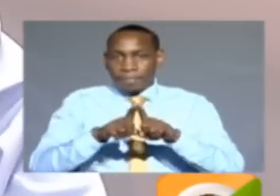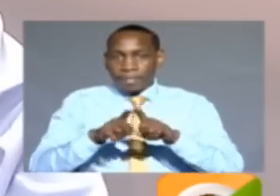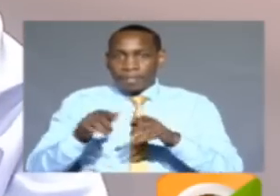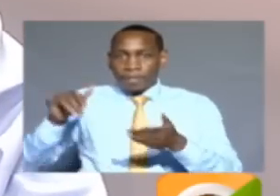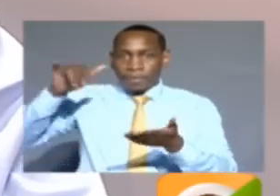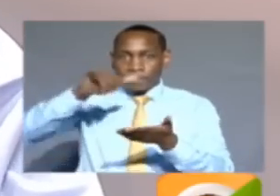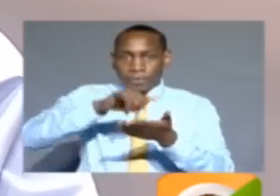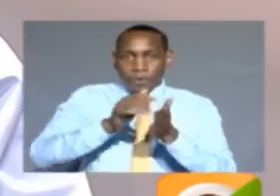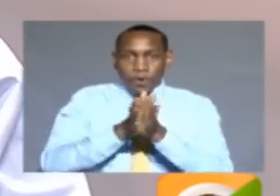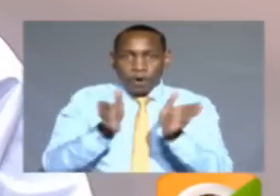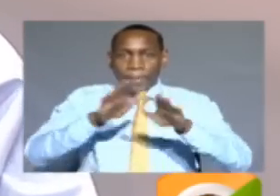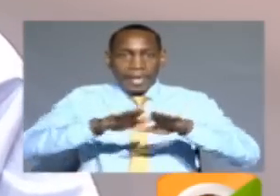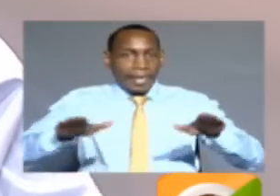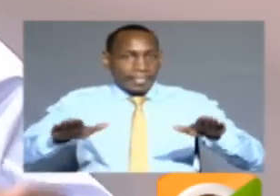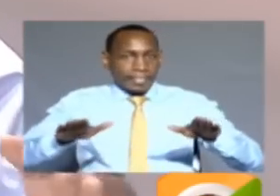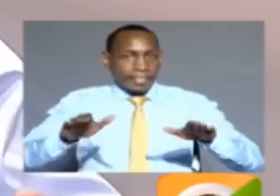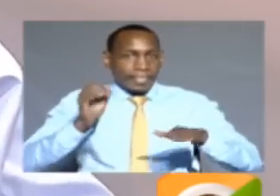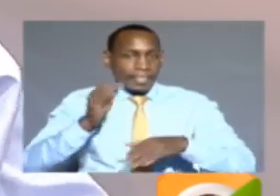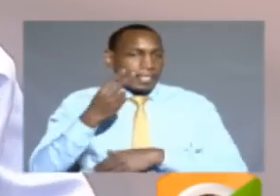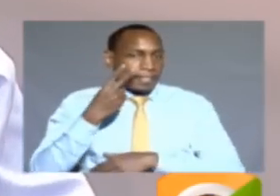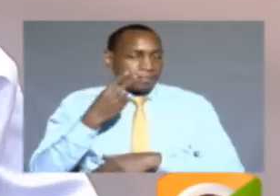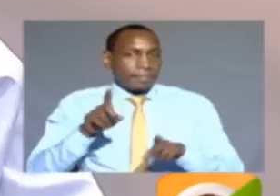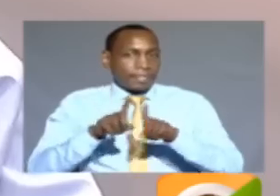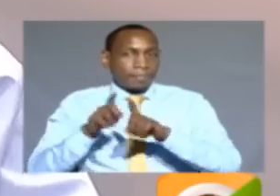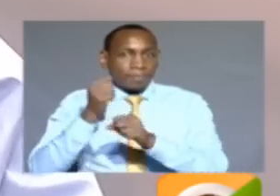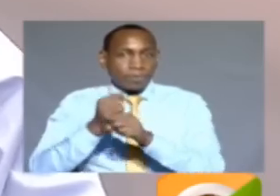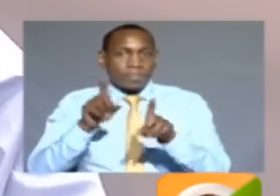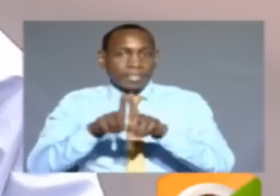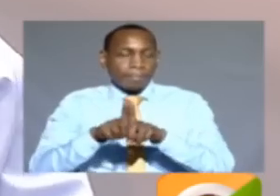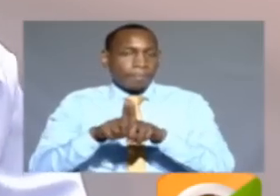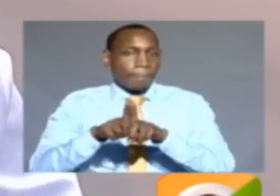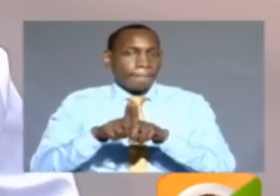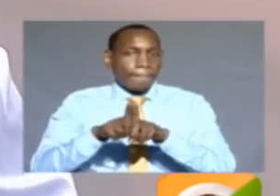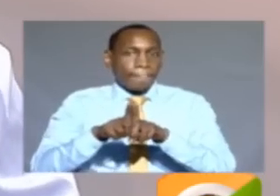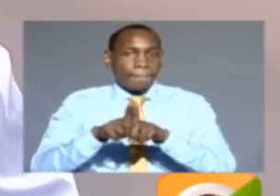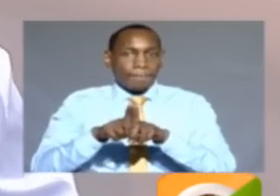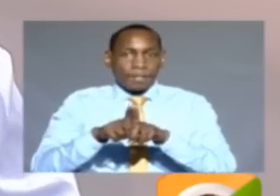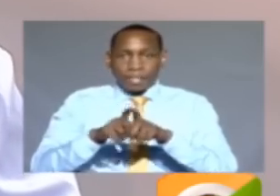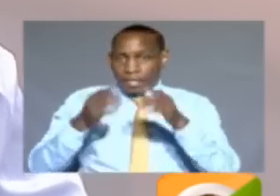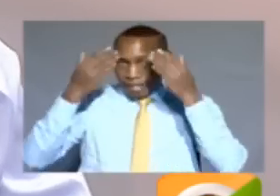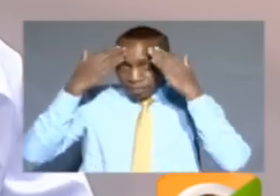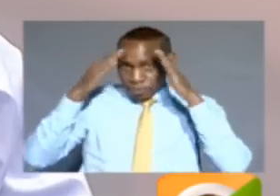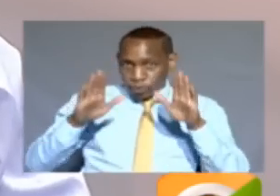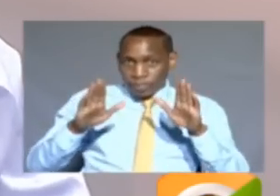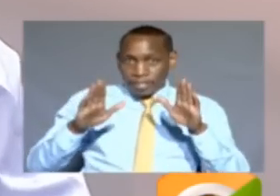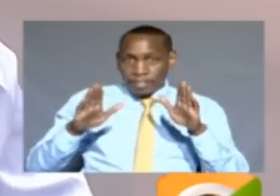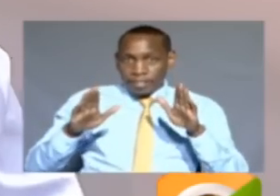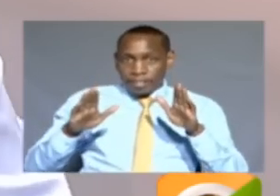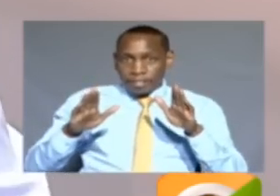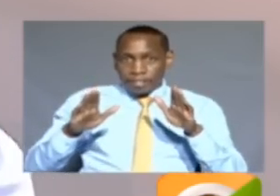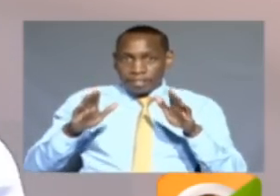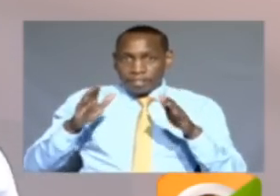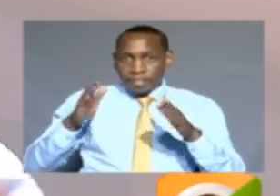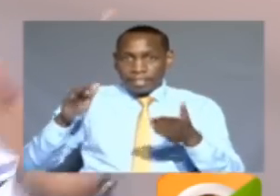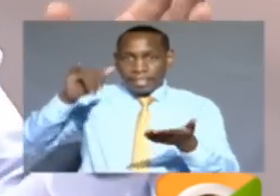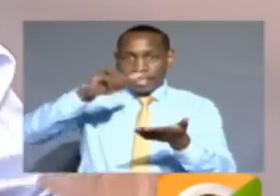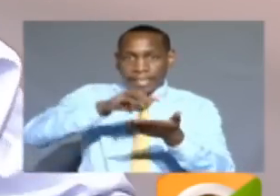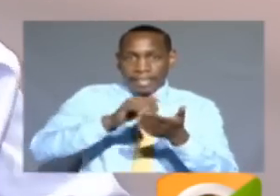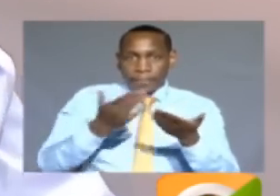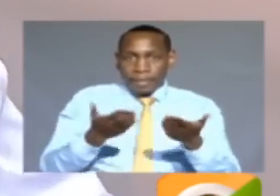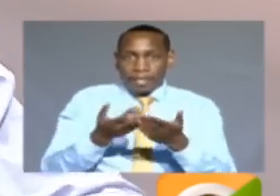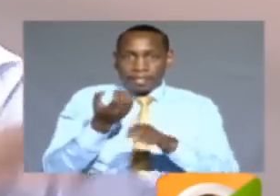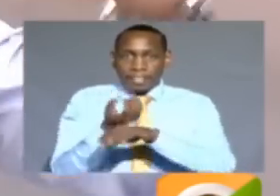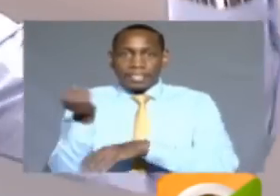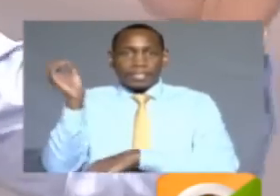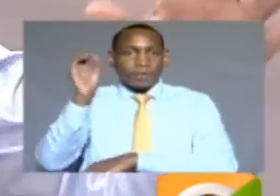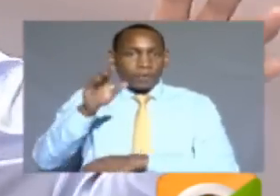an open field or something. So if you see it do that and you just not sure where it has actually landed, you like throw a stone in